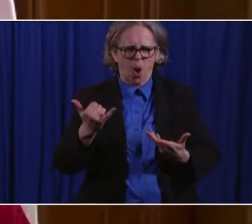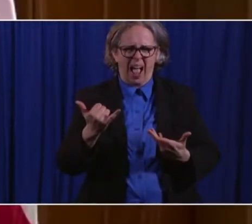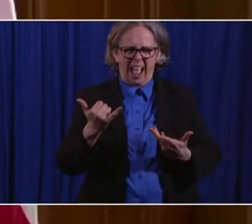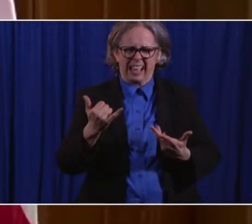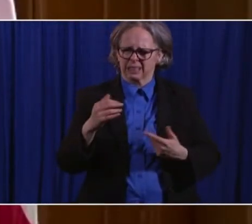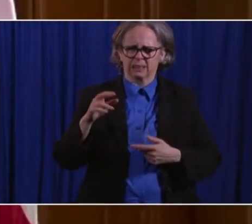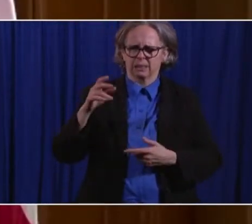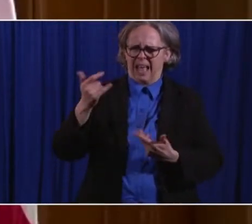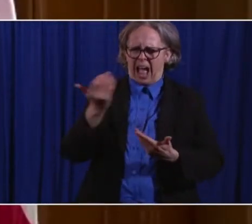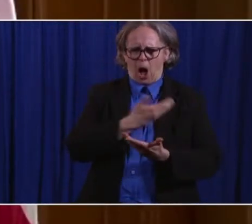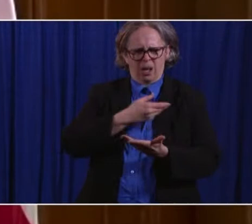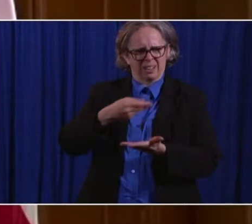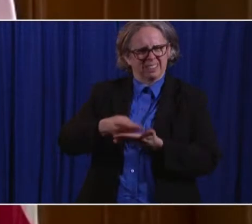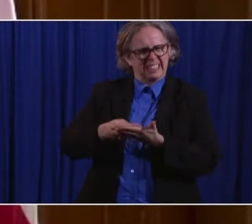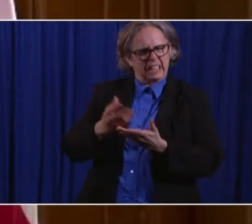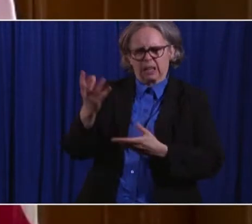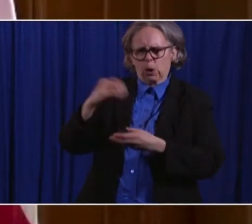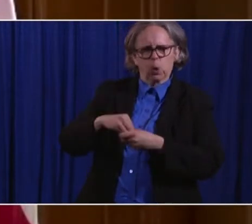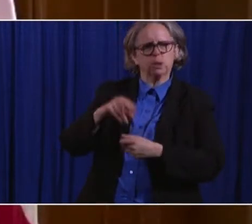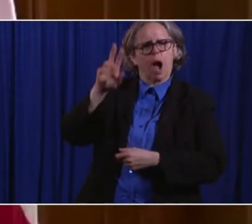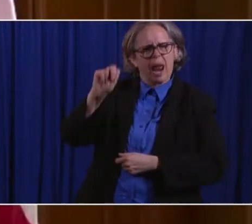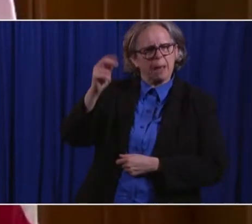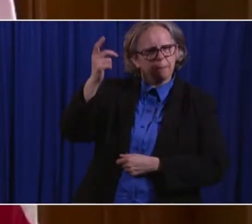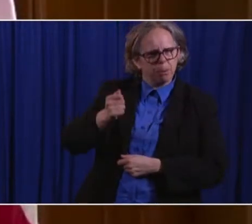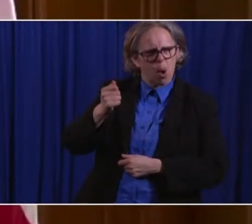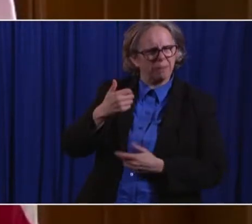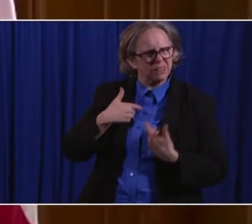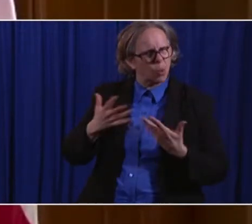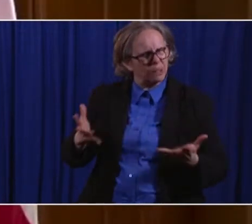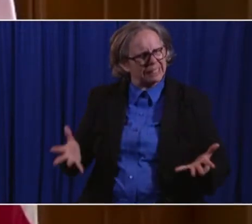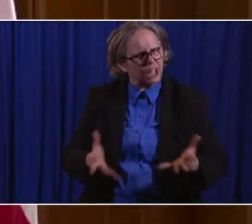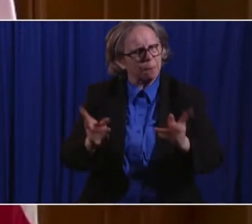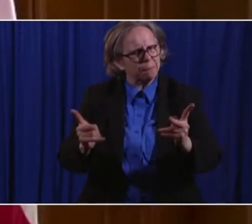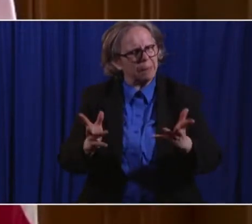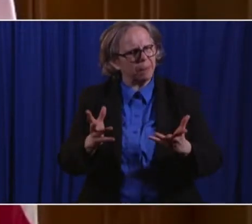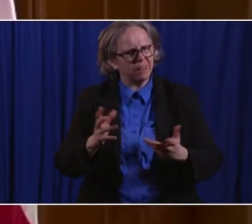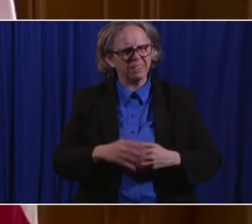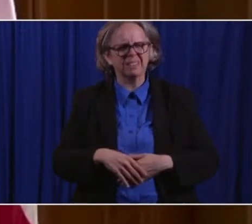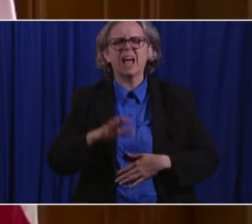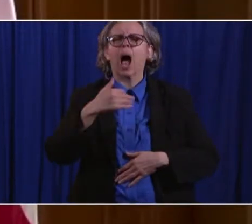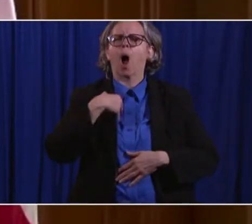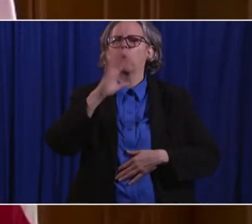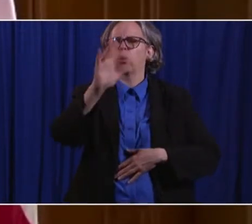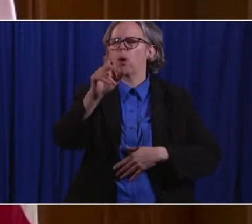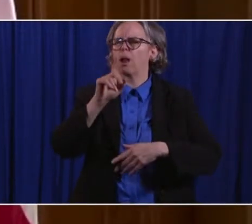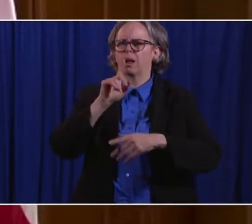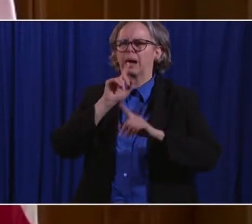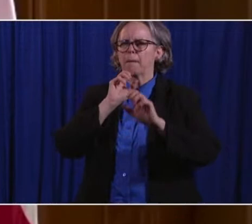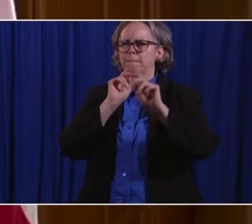We encourage people to do that. But let me get back to you on that.